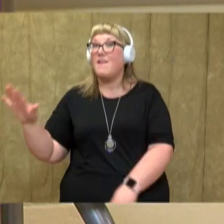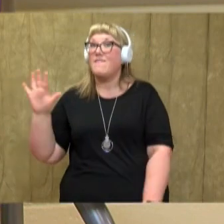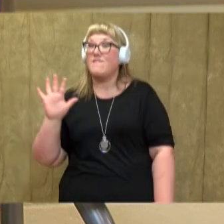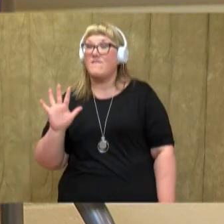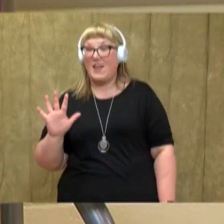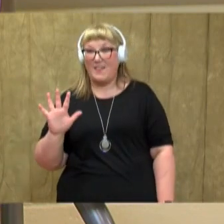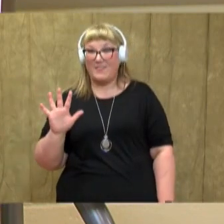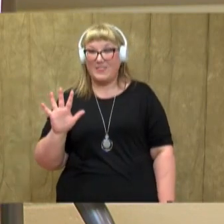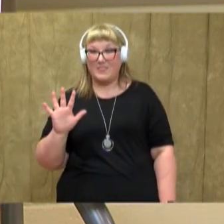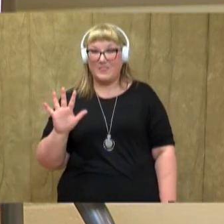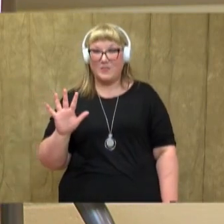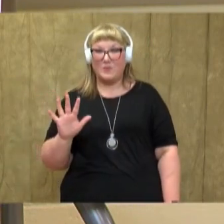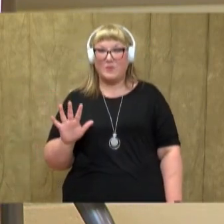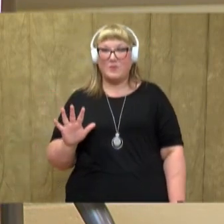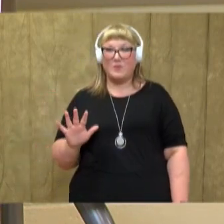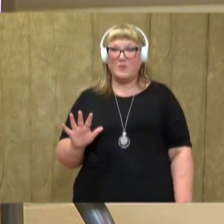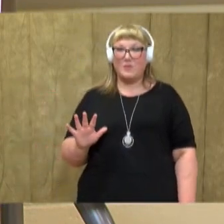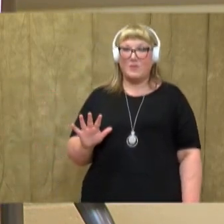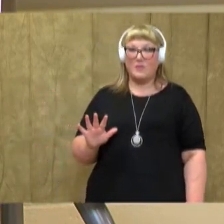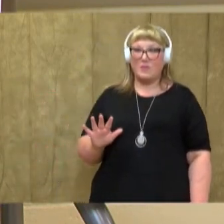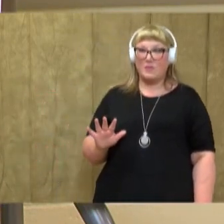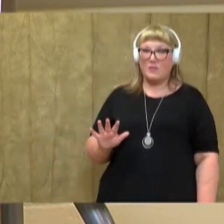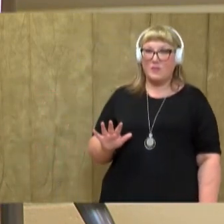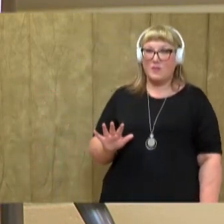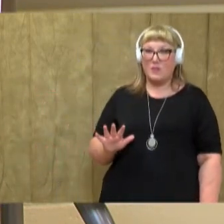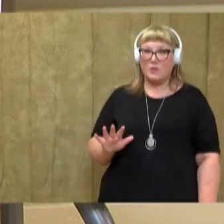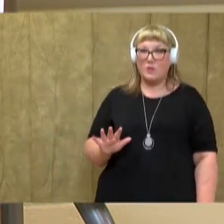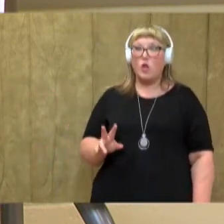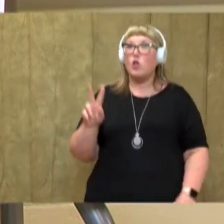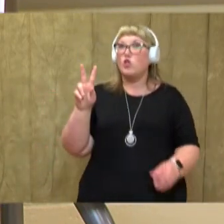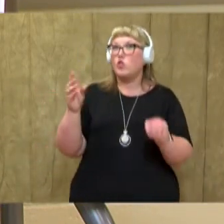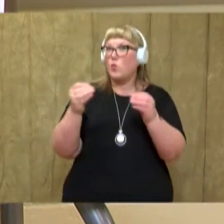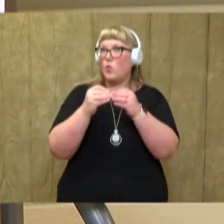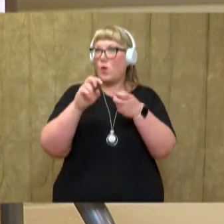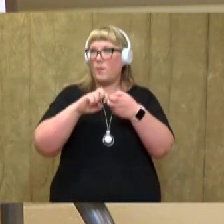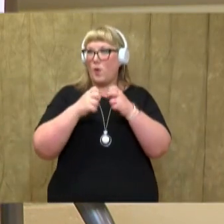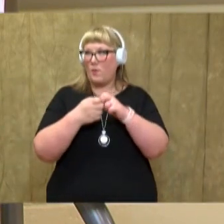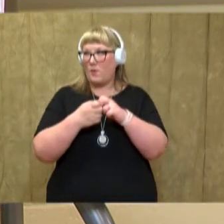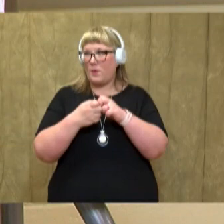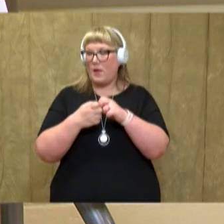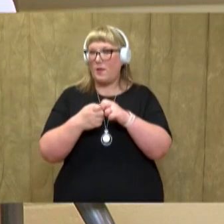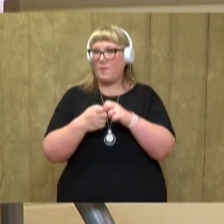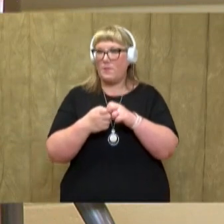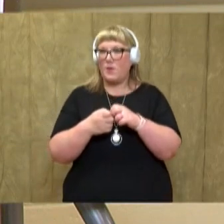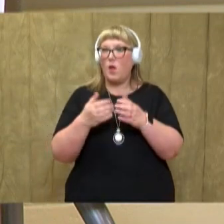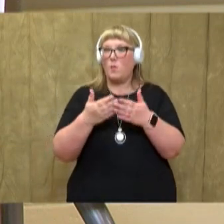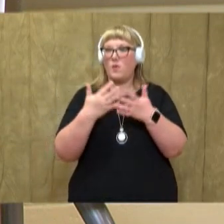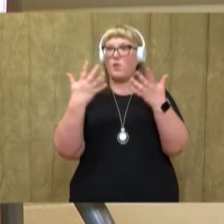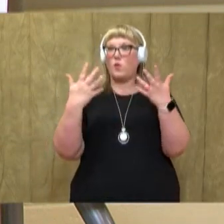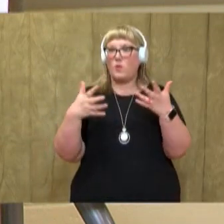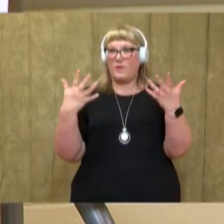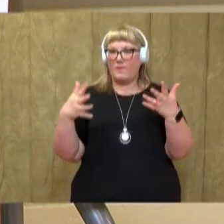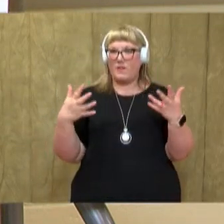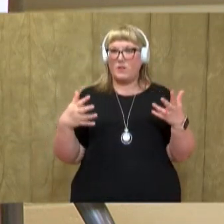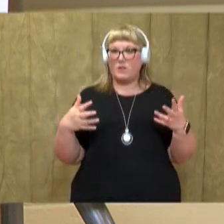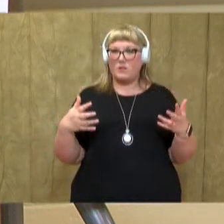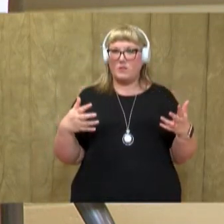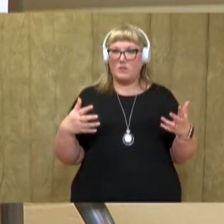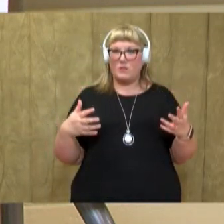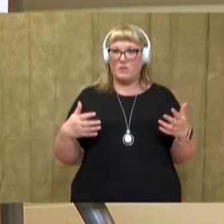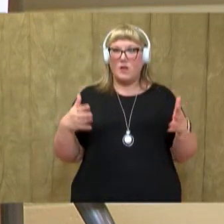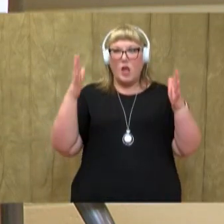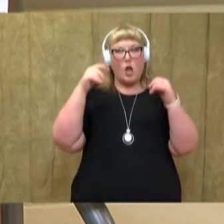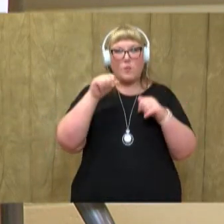equals 5. Awesome job. Let's try 2 more problems together before we wrap up for the day. I hope they are not